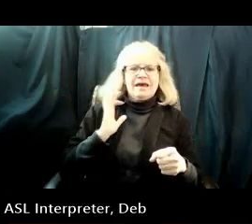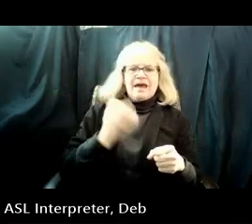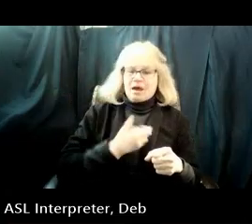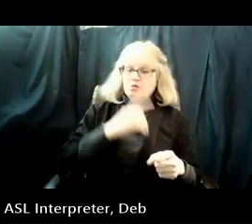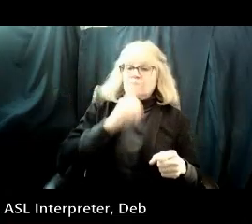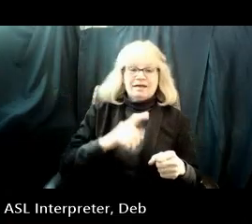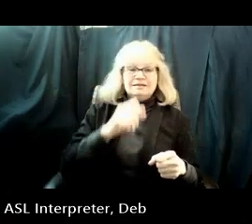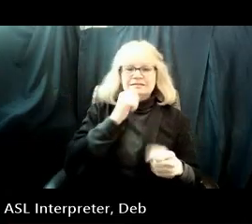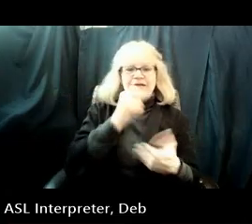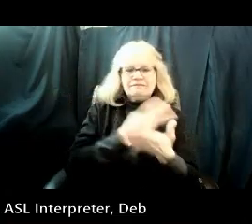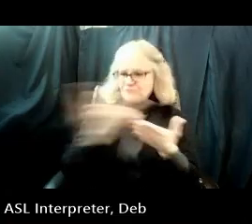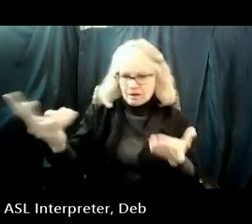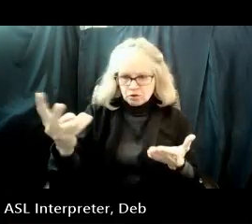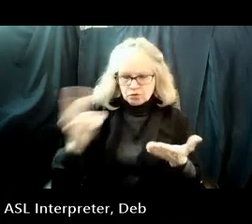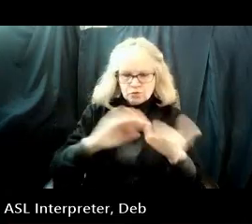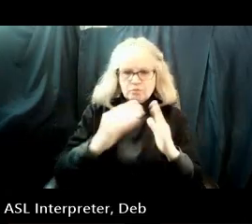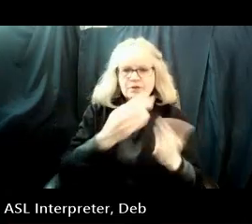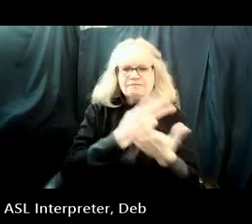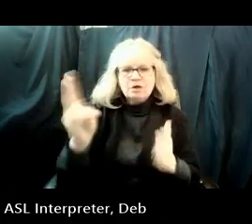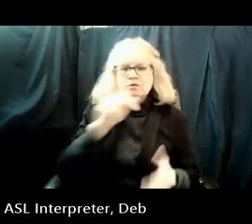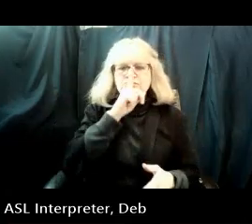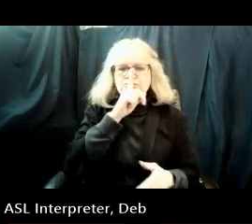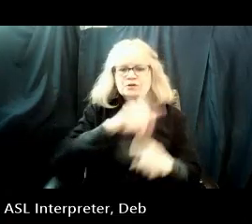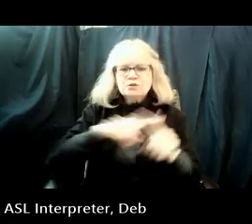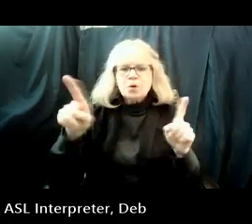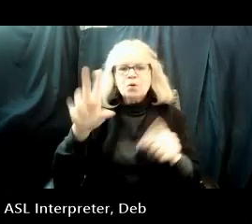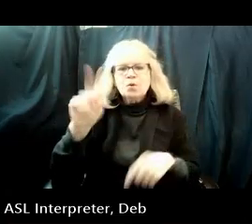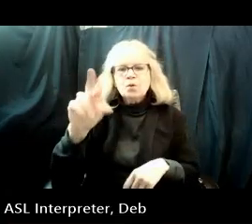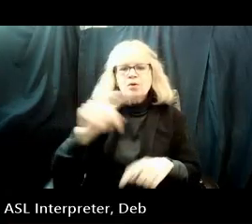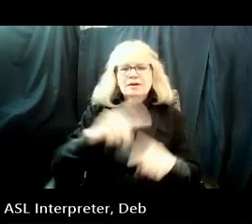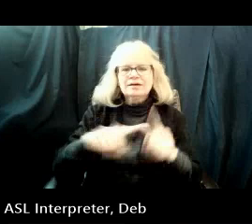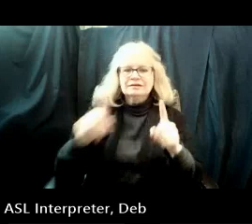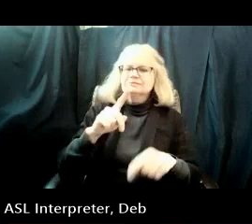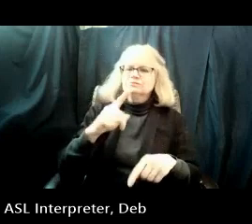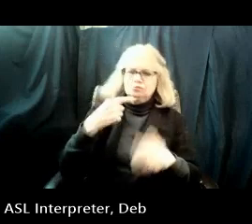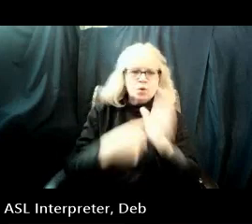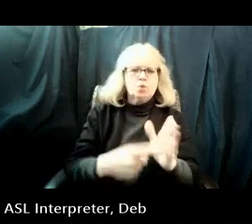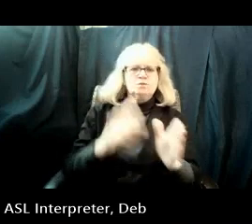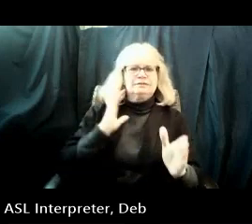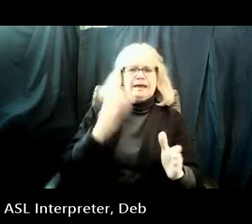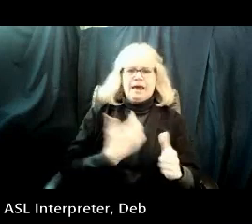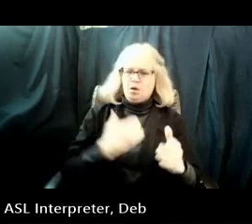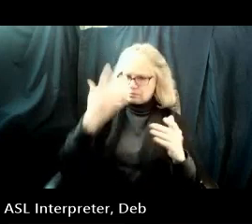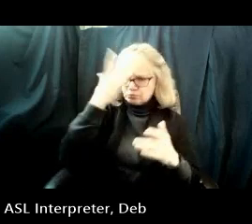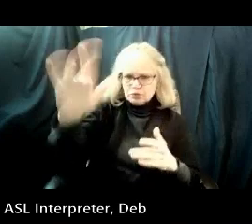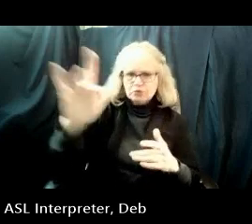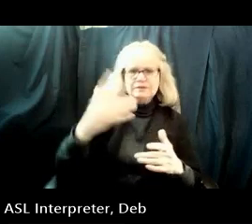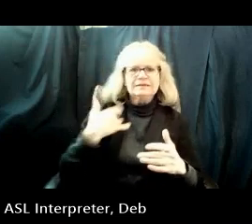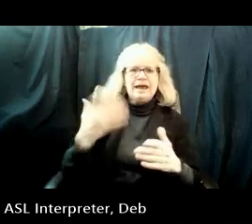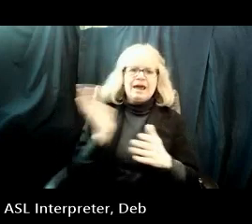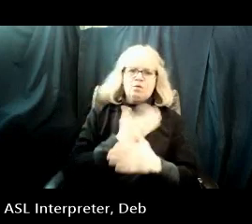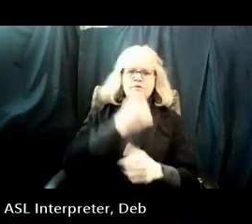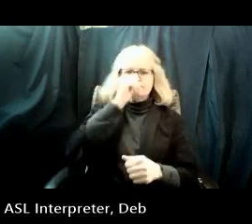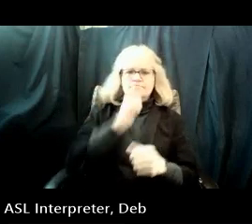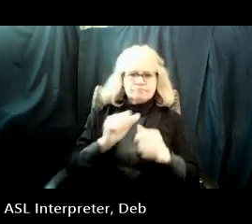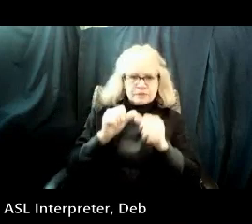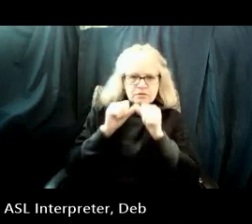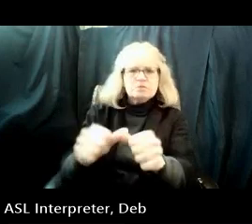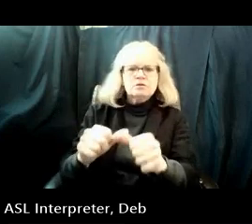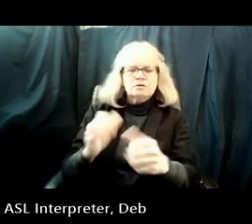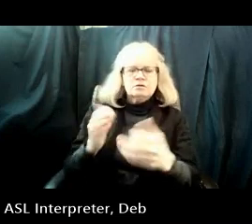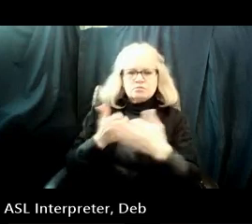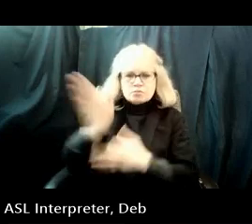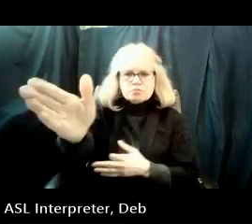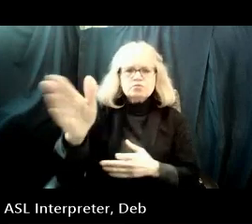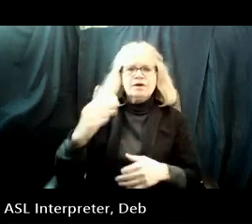our resistance, and generational resilience in the face of sustained injustice. And I know that